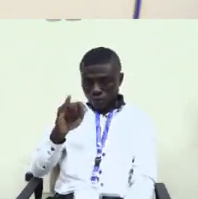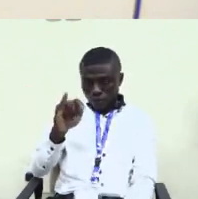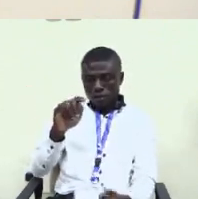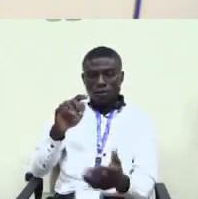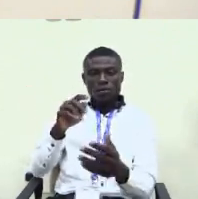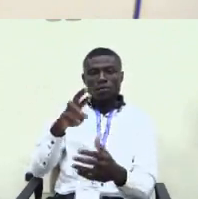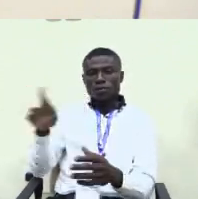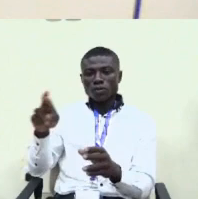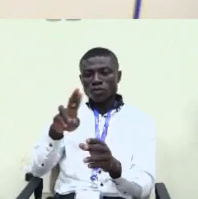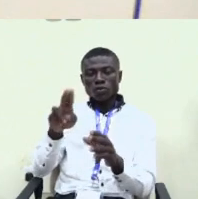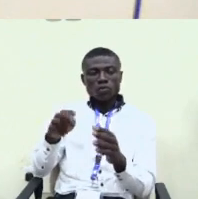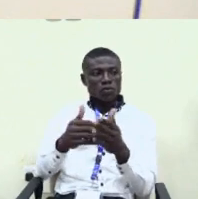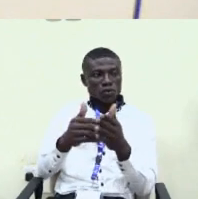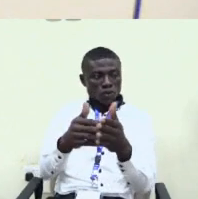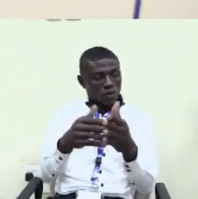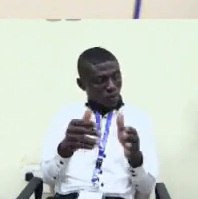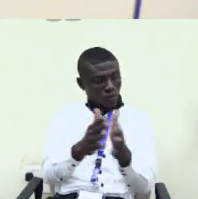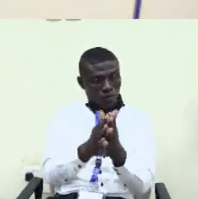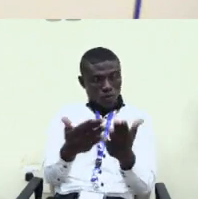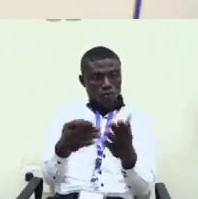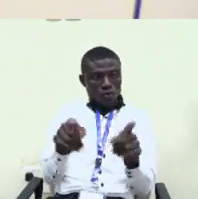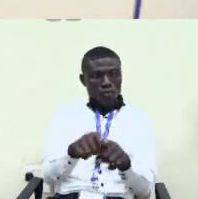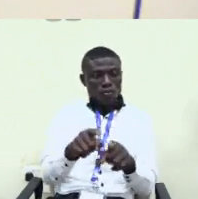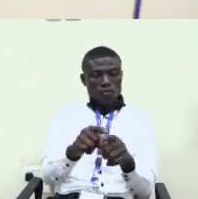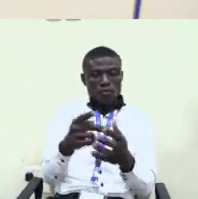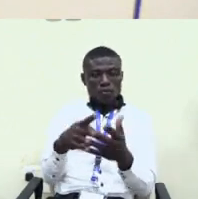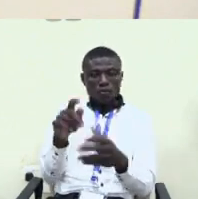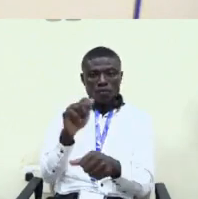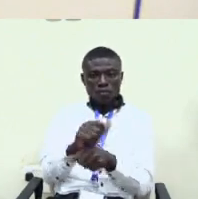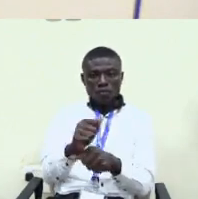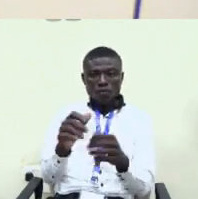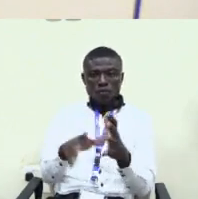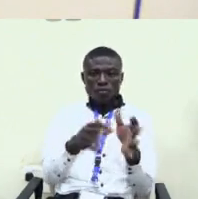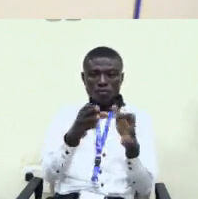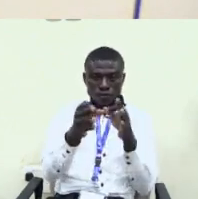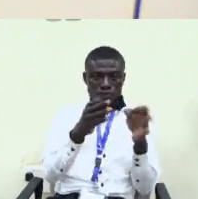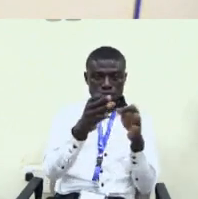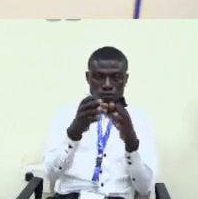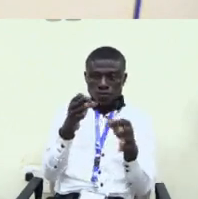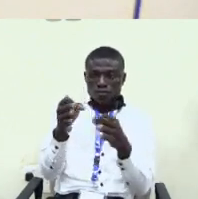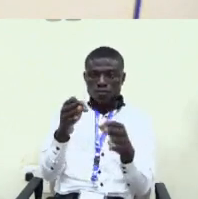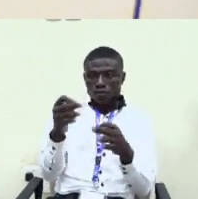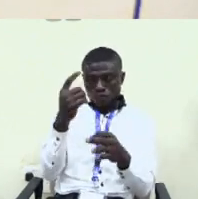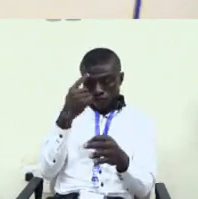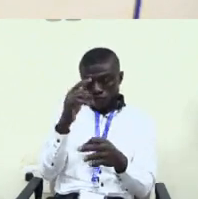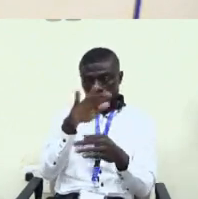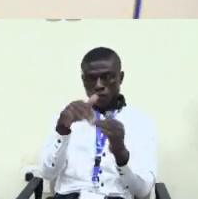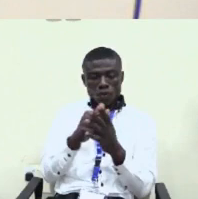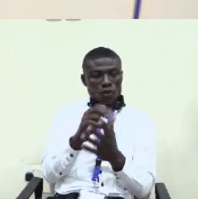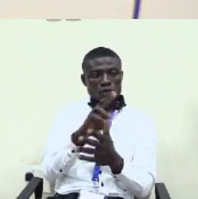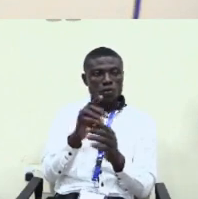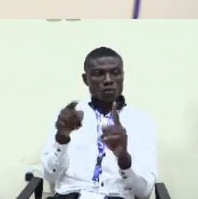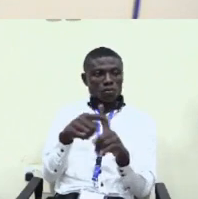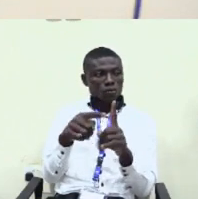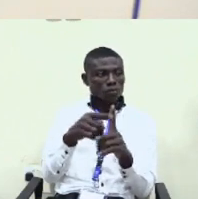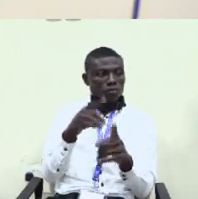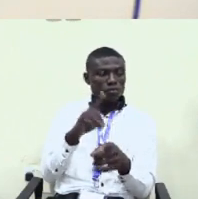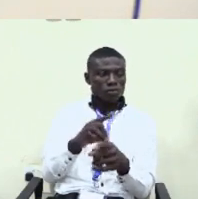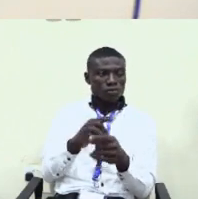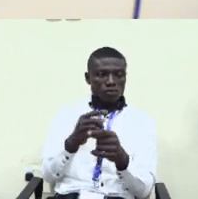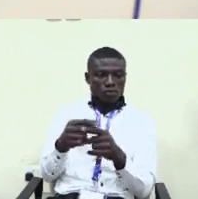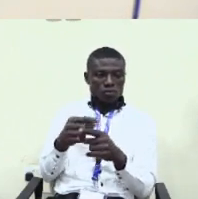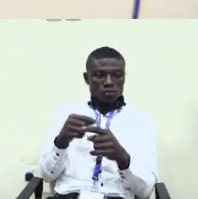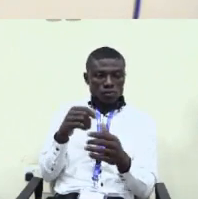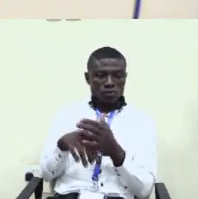they are using the guide now as part of their work, sensitizing communities to use positive disability terminologies